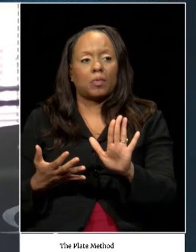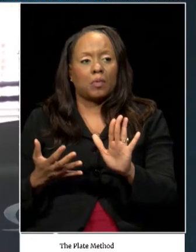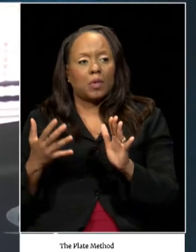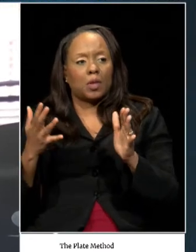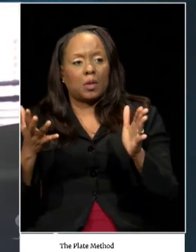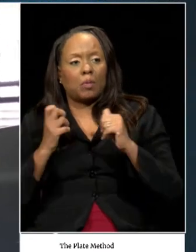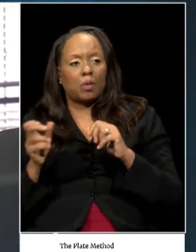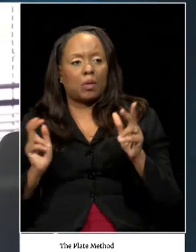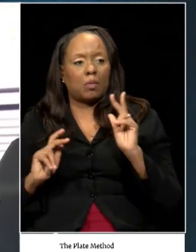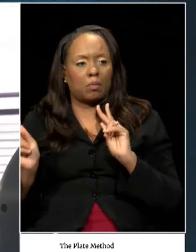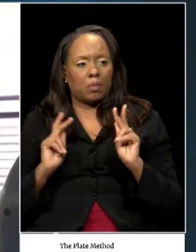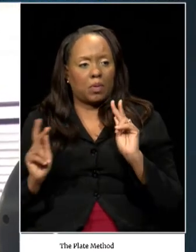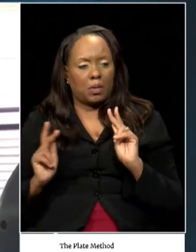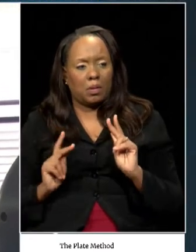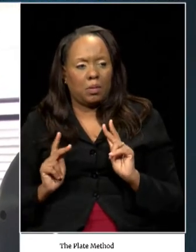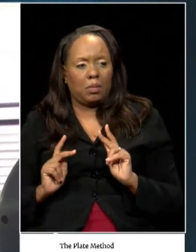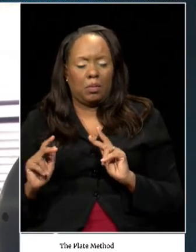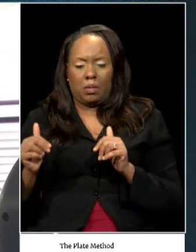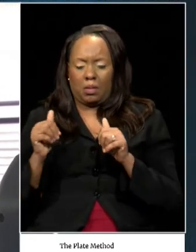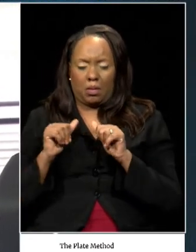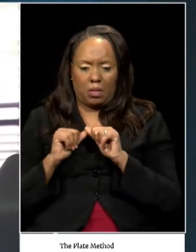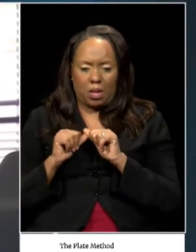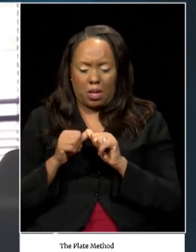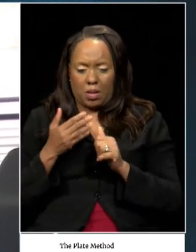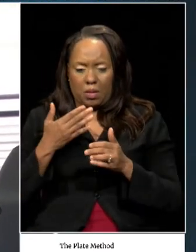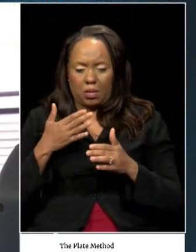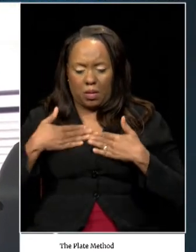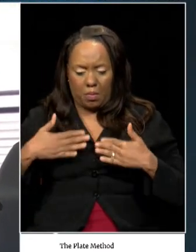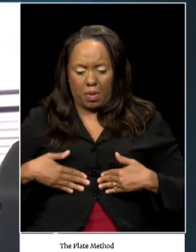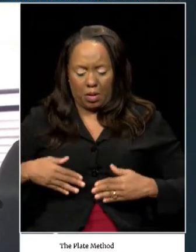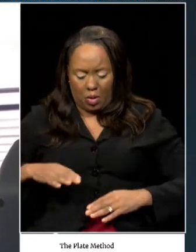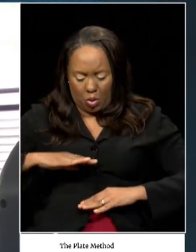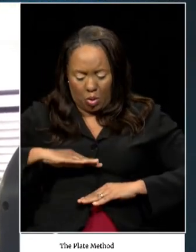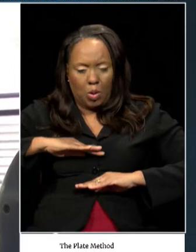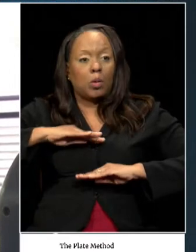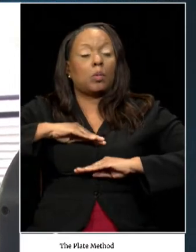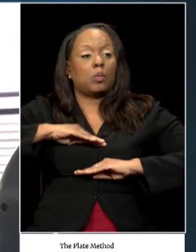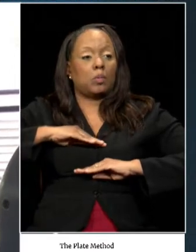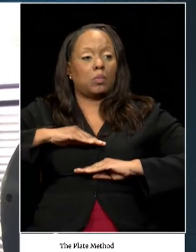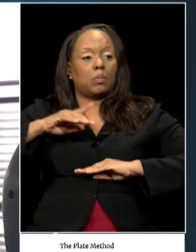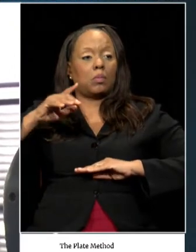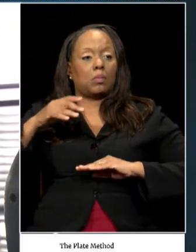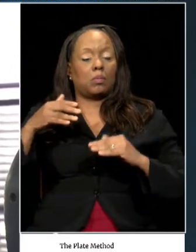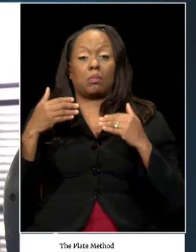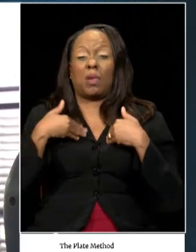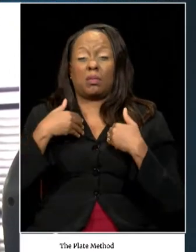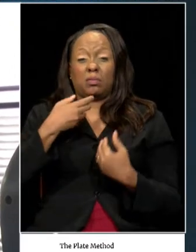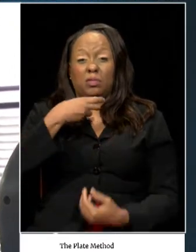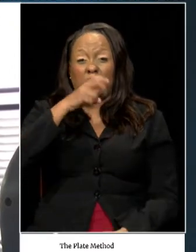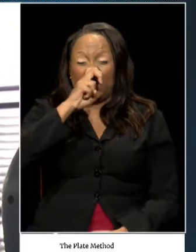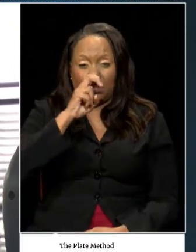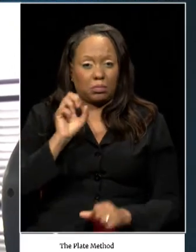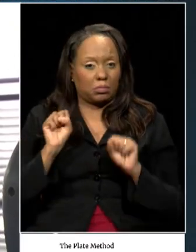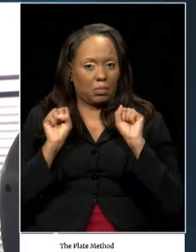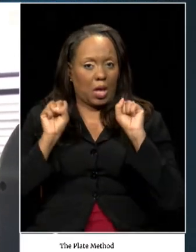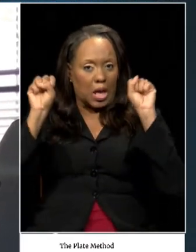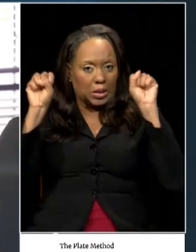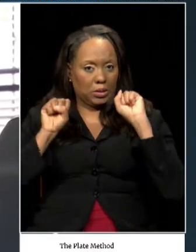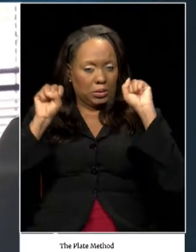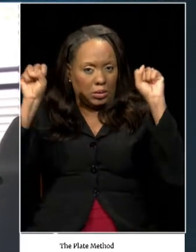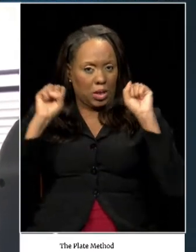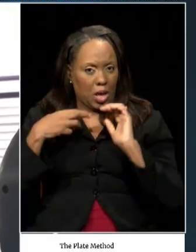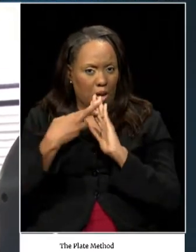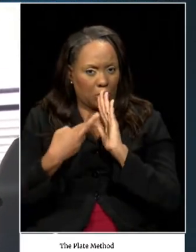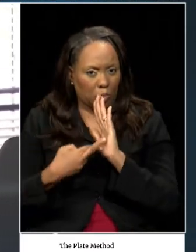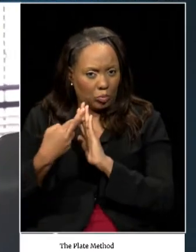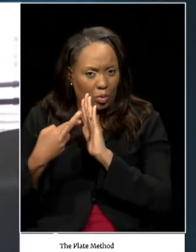a good level of functioning, we have very, very regimented and protocolized exercise